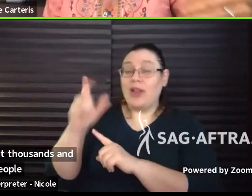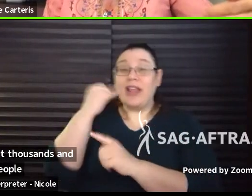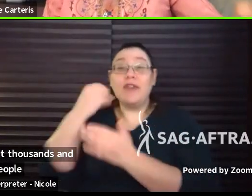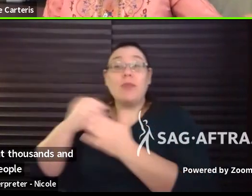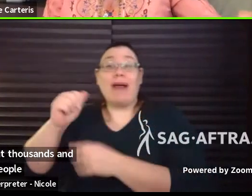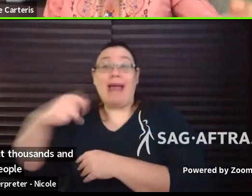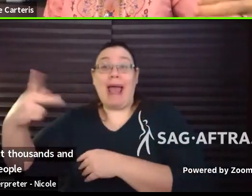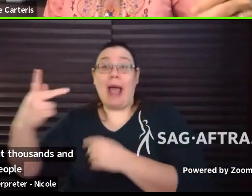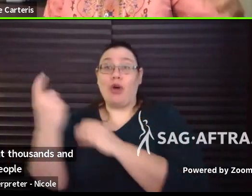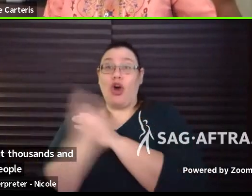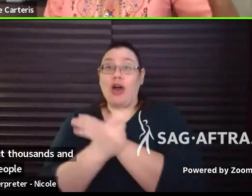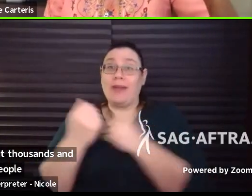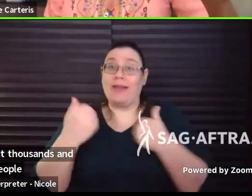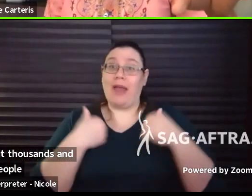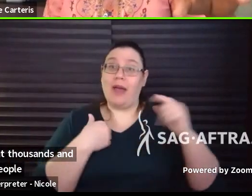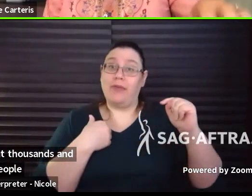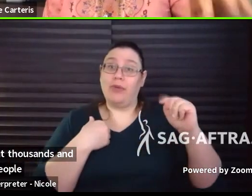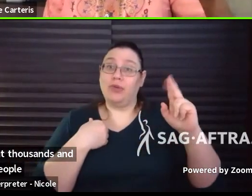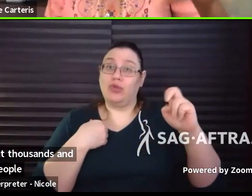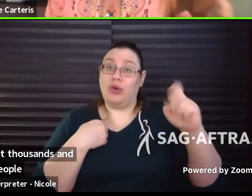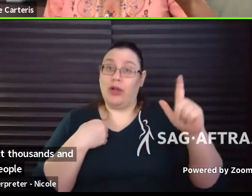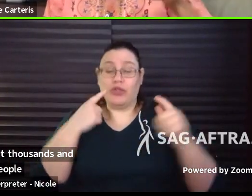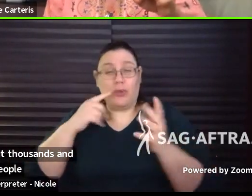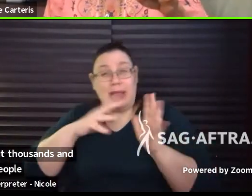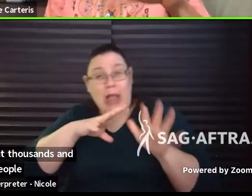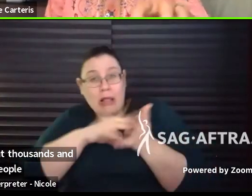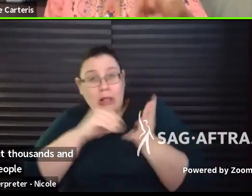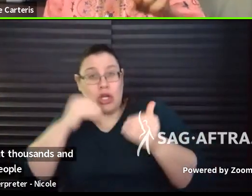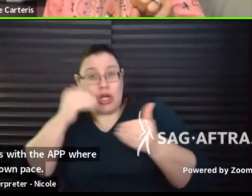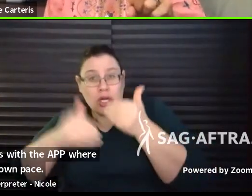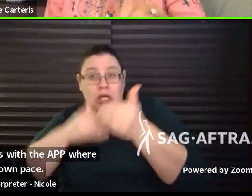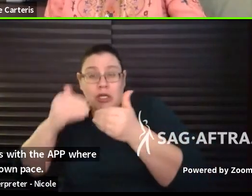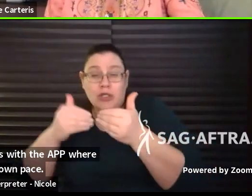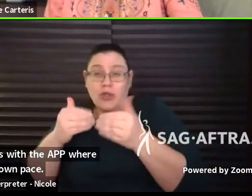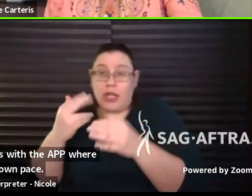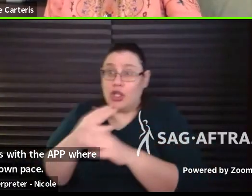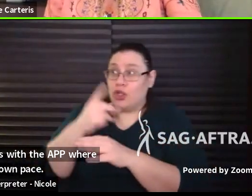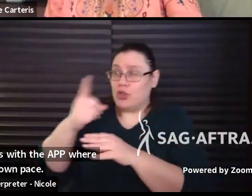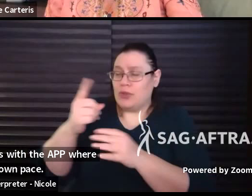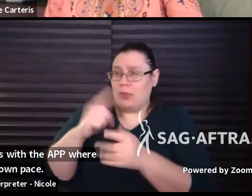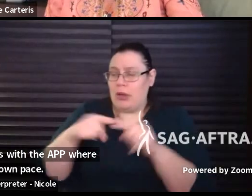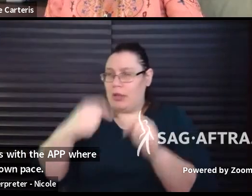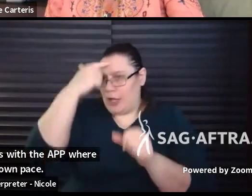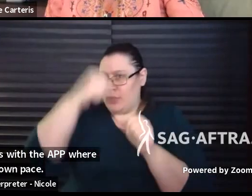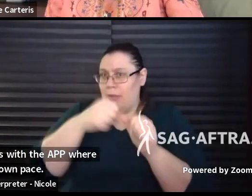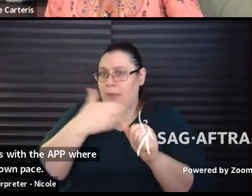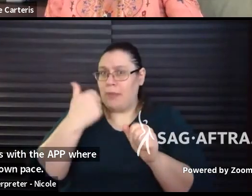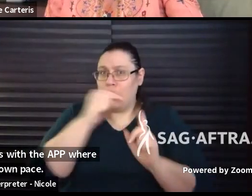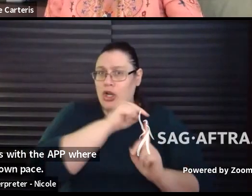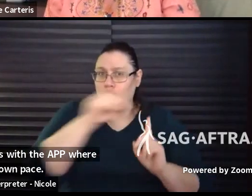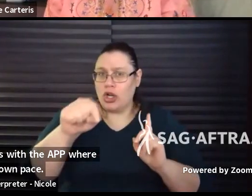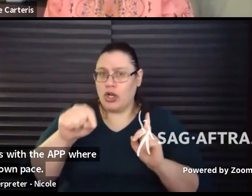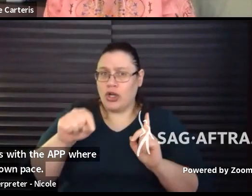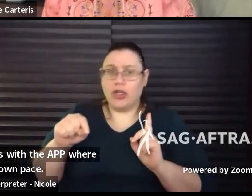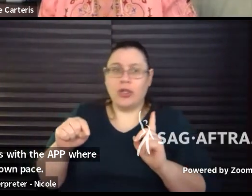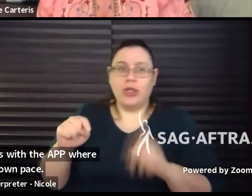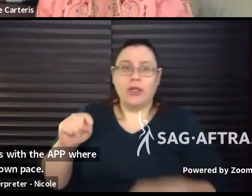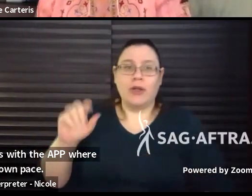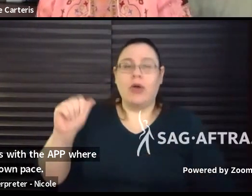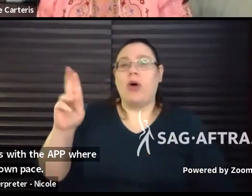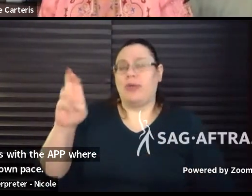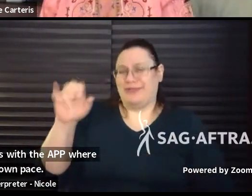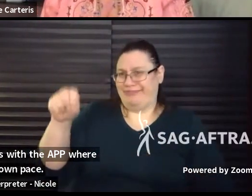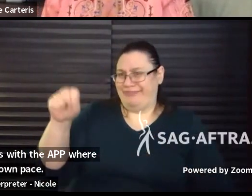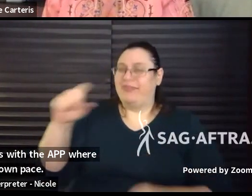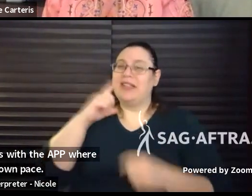learn at their own pace? So take what you did and then recall it. 100%. They're just like I talked about last